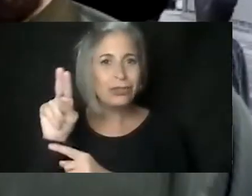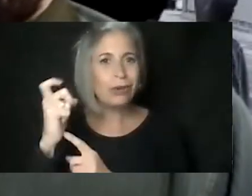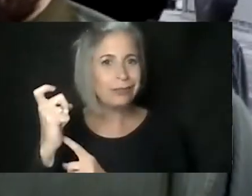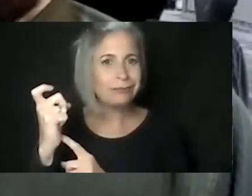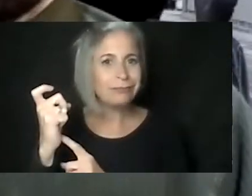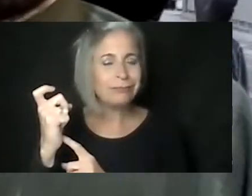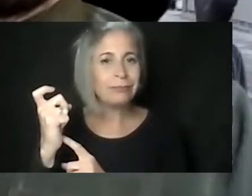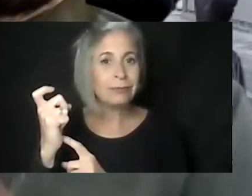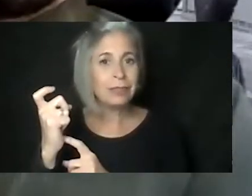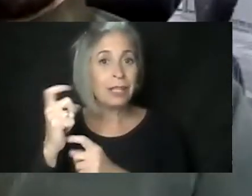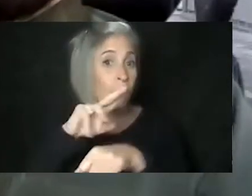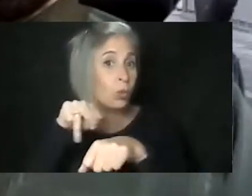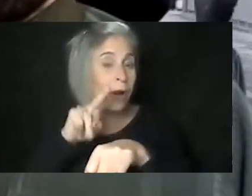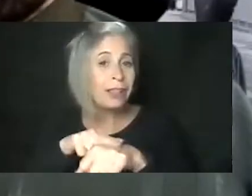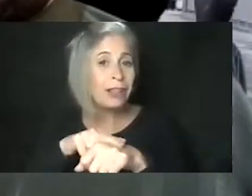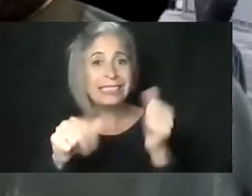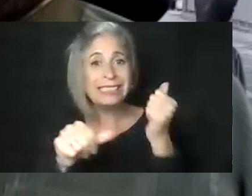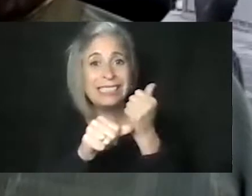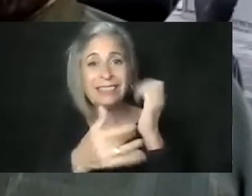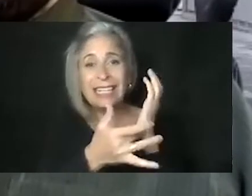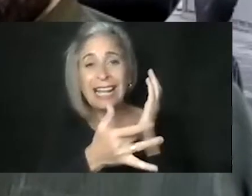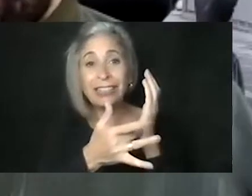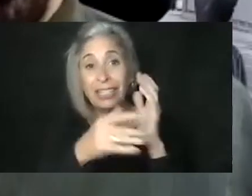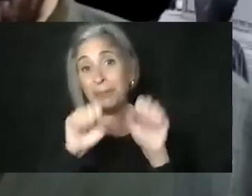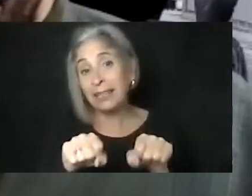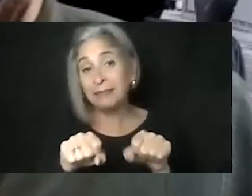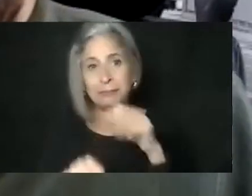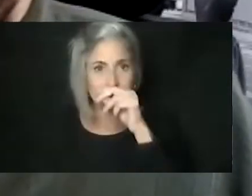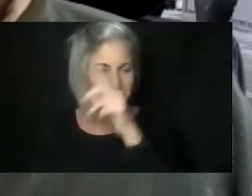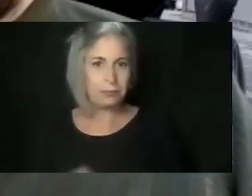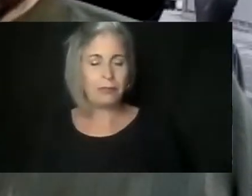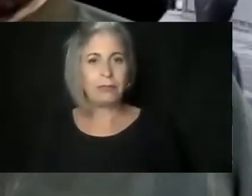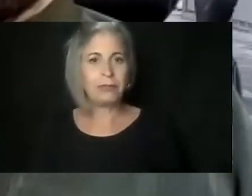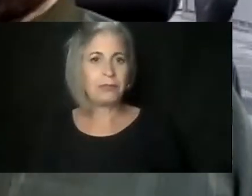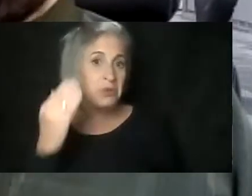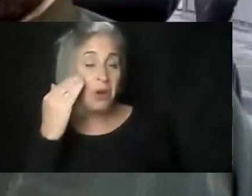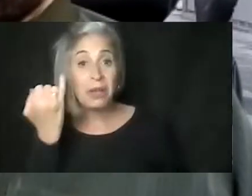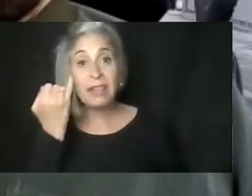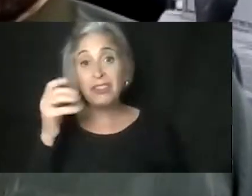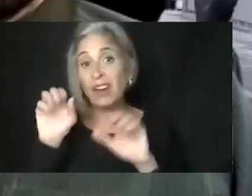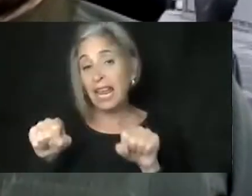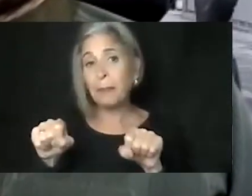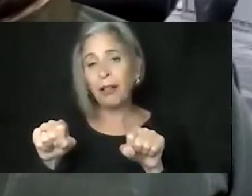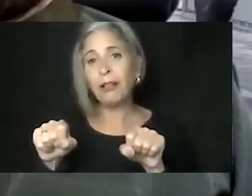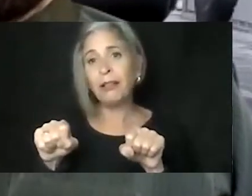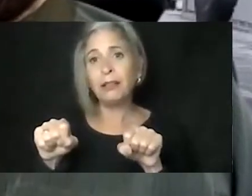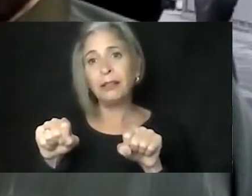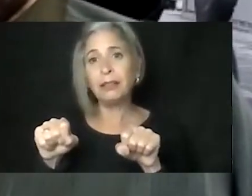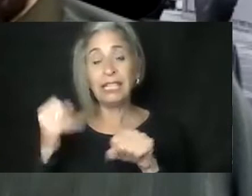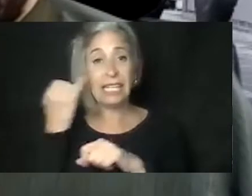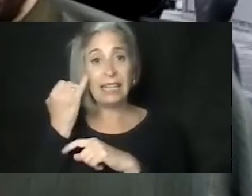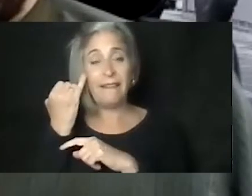what a regular assistive technology user would be. And so if you're able to if you